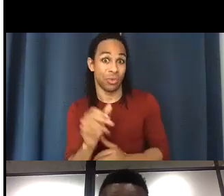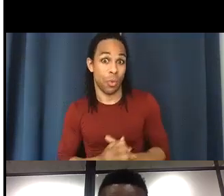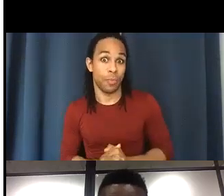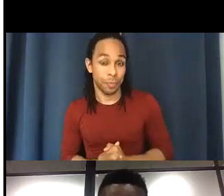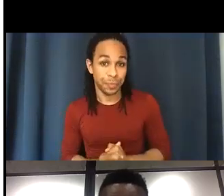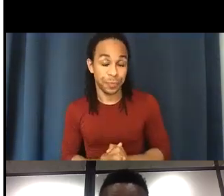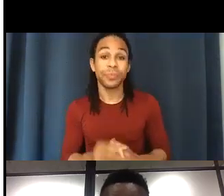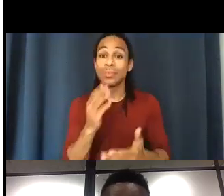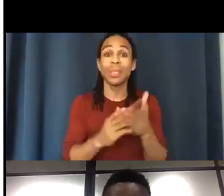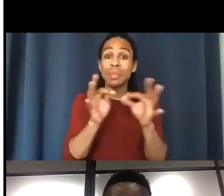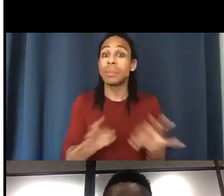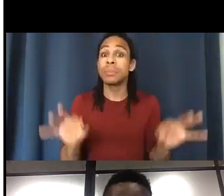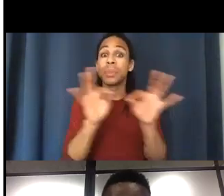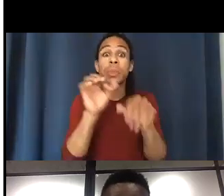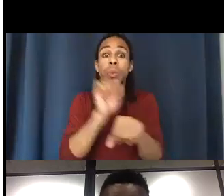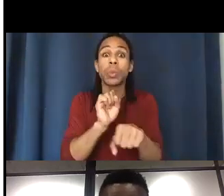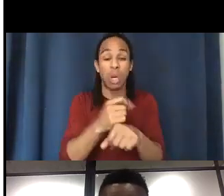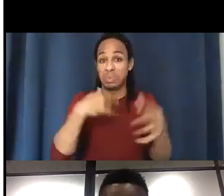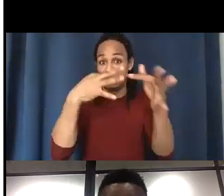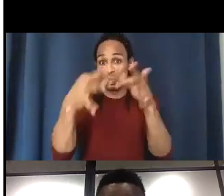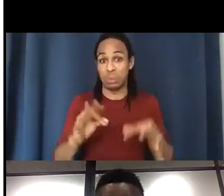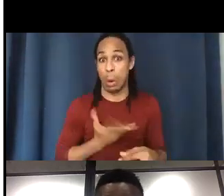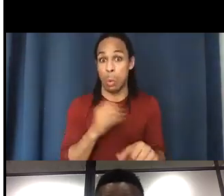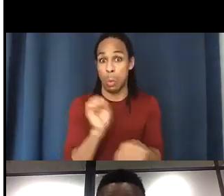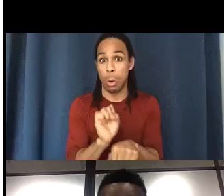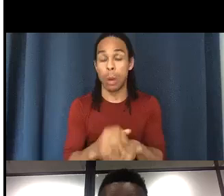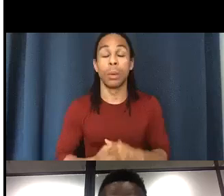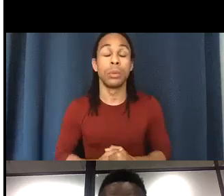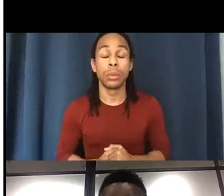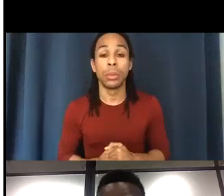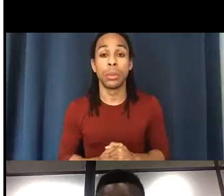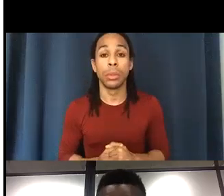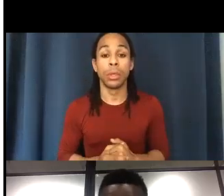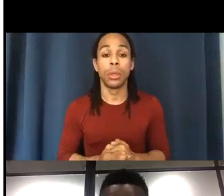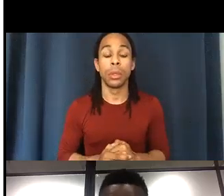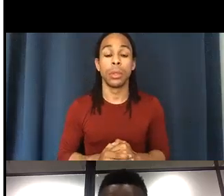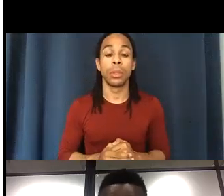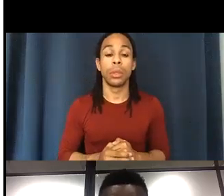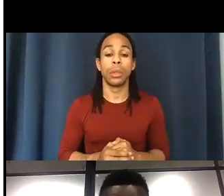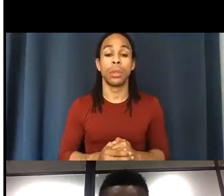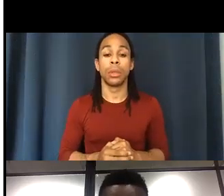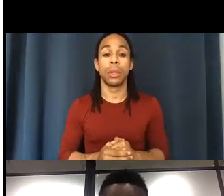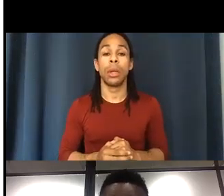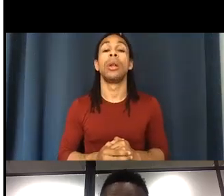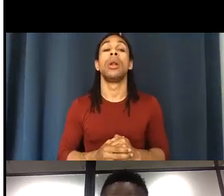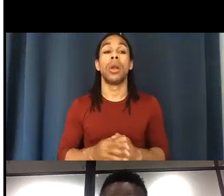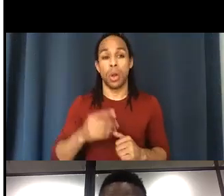through CANs, they exist to help to relay accurate information to